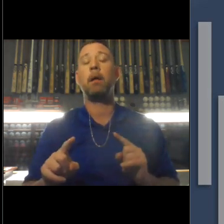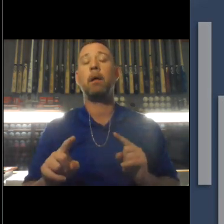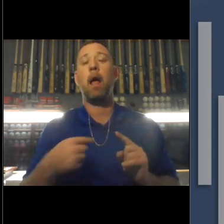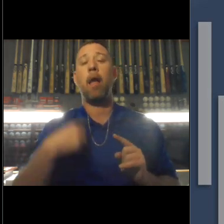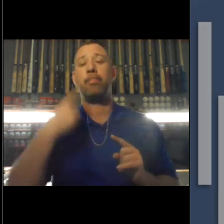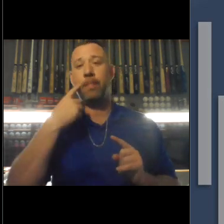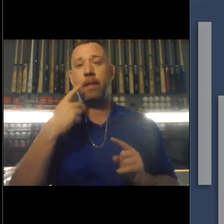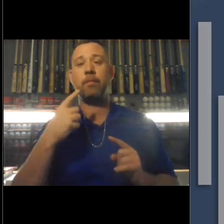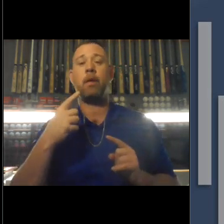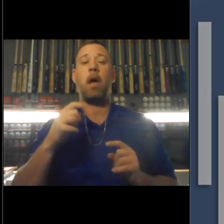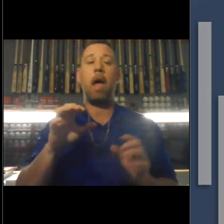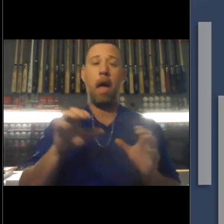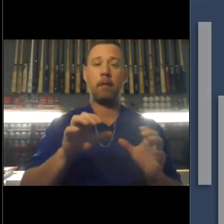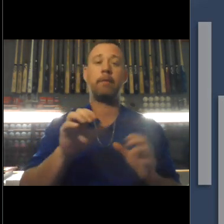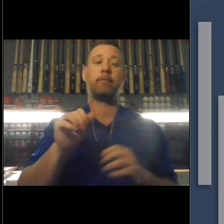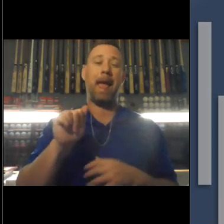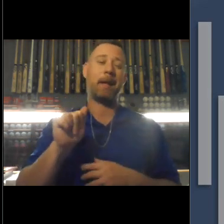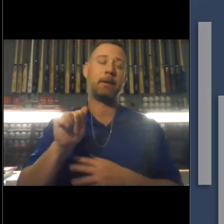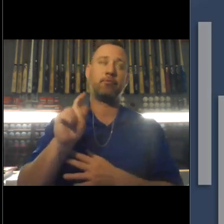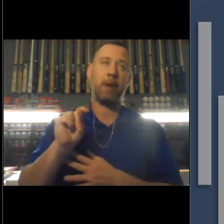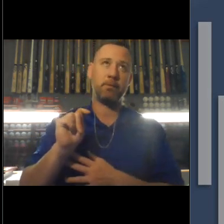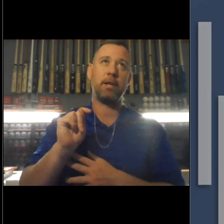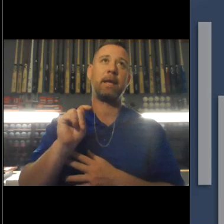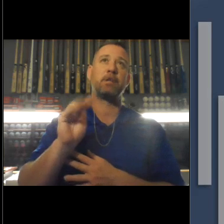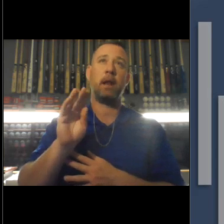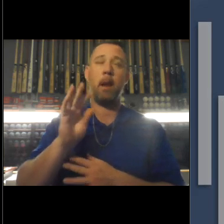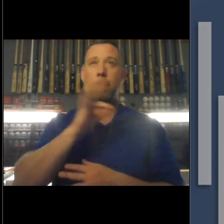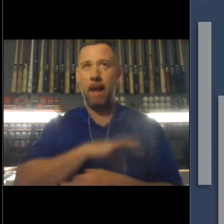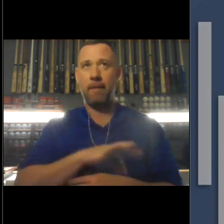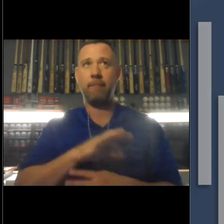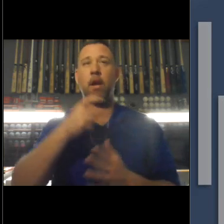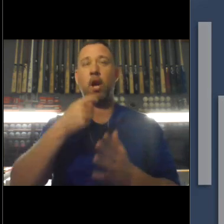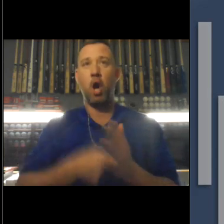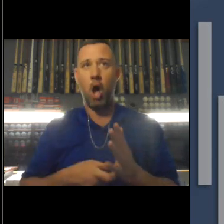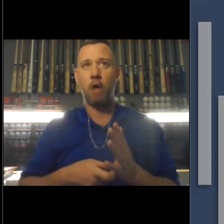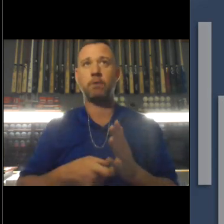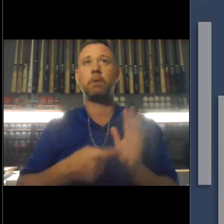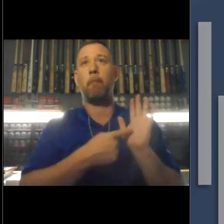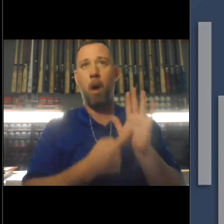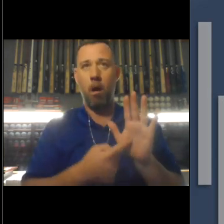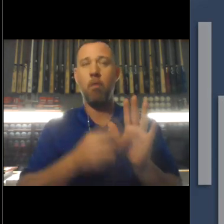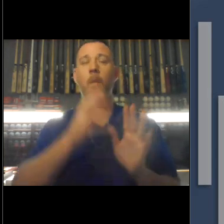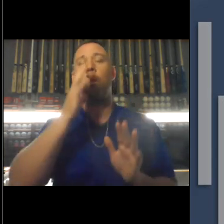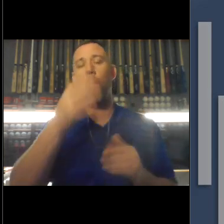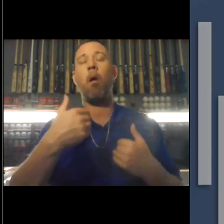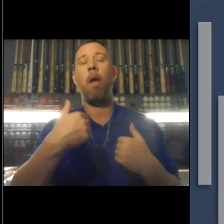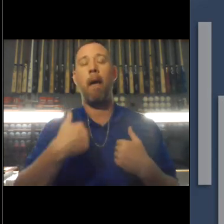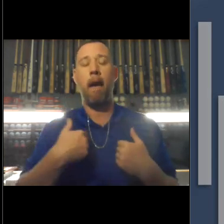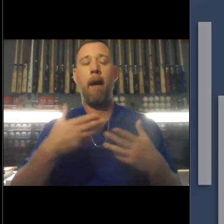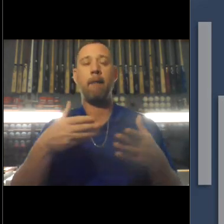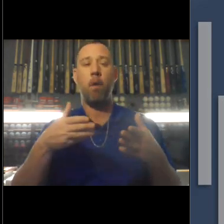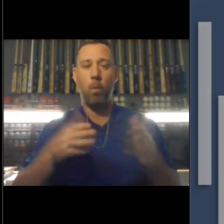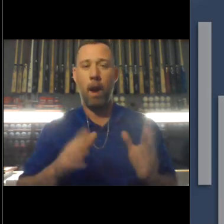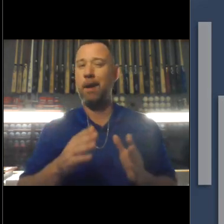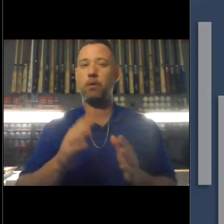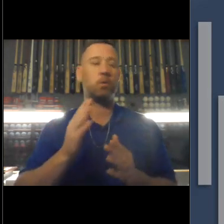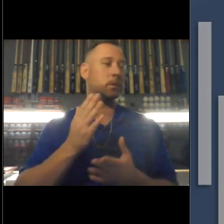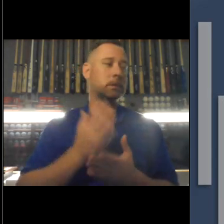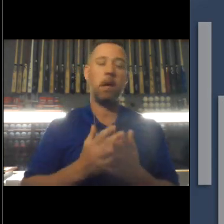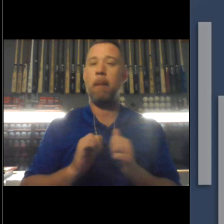active transportation benefit cost model will have a way to at least